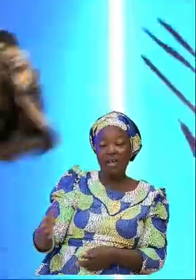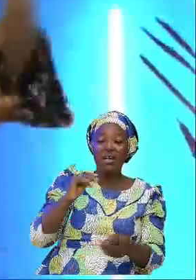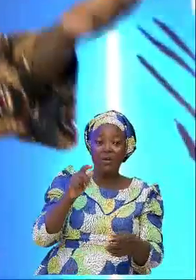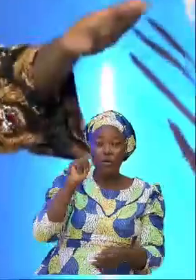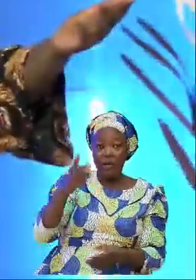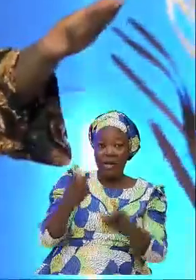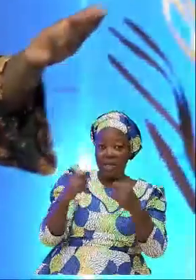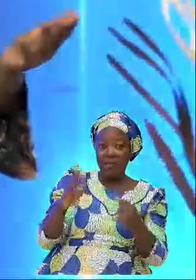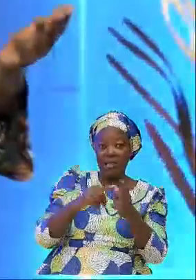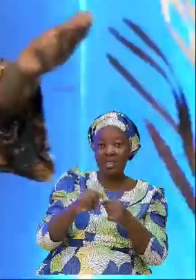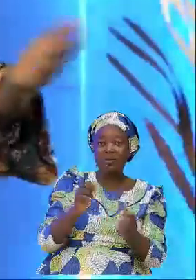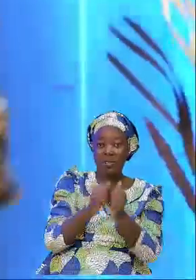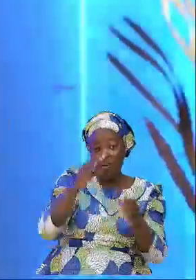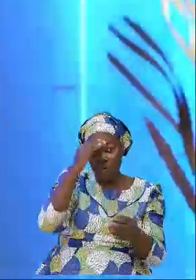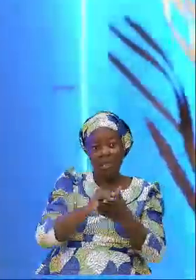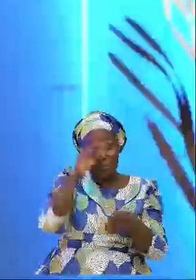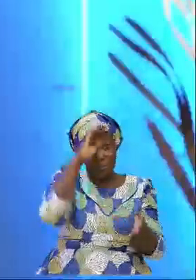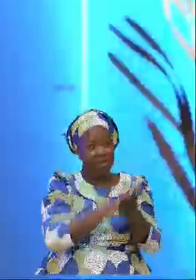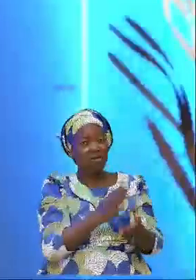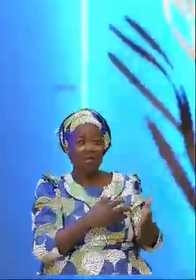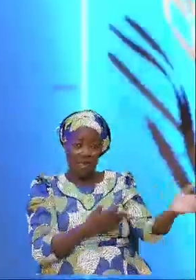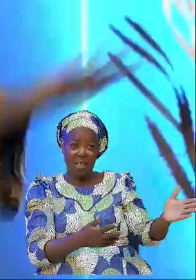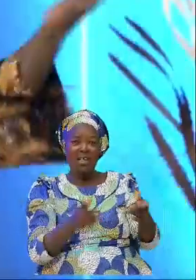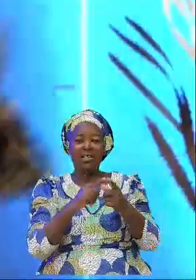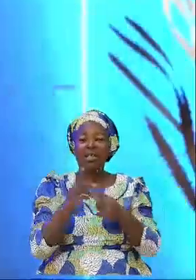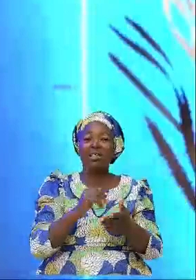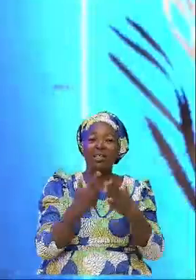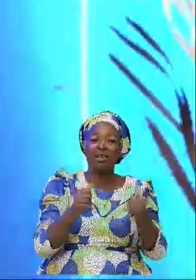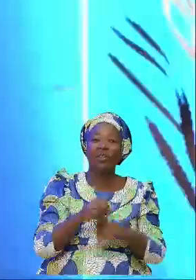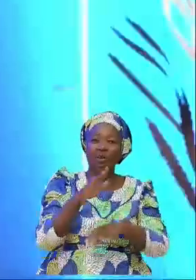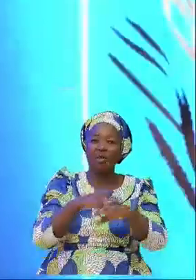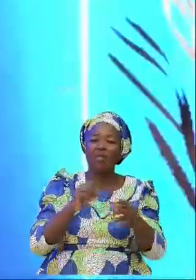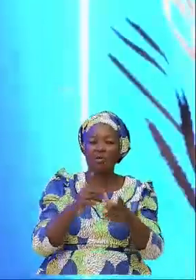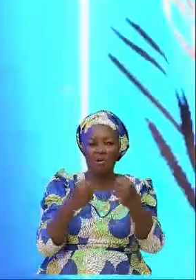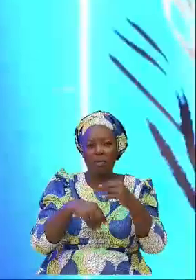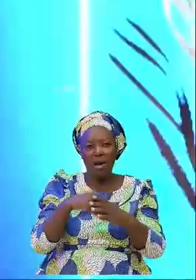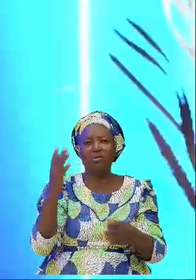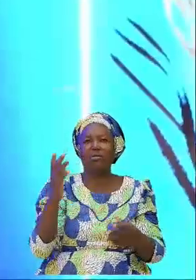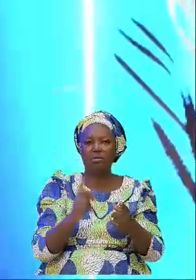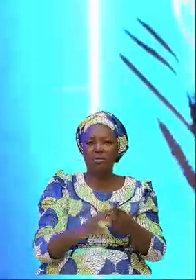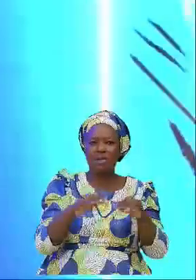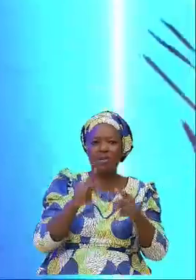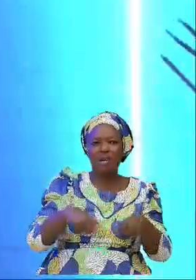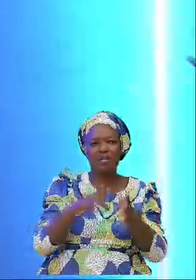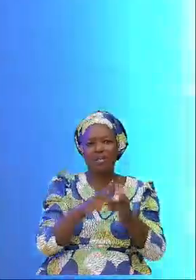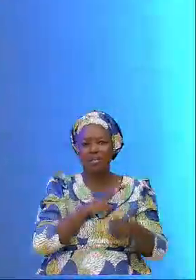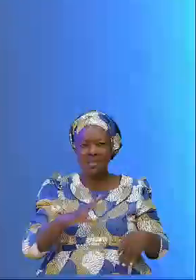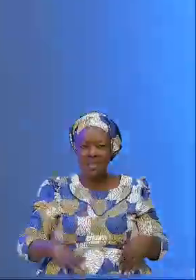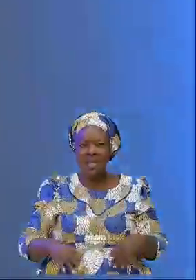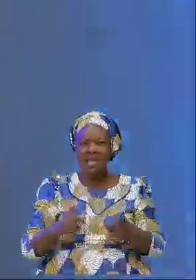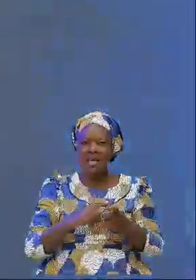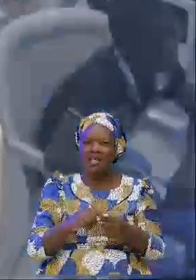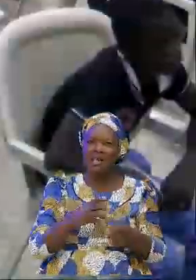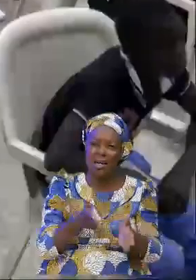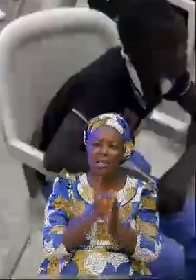The woman came without knowing the man was there. The altar call was made. In that place, there was enough